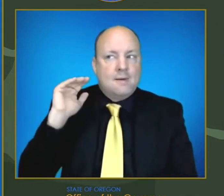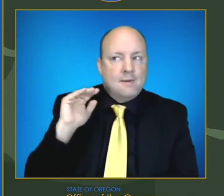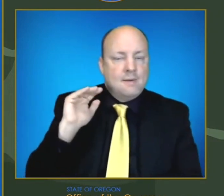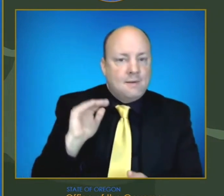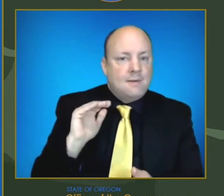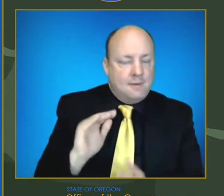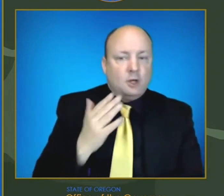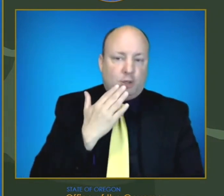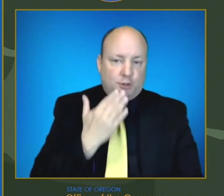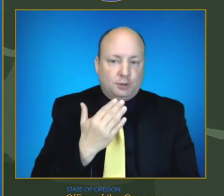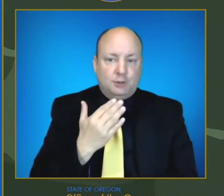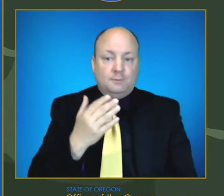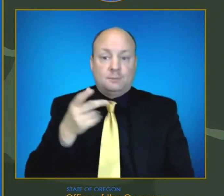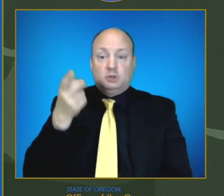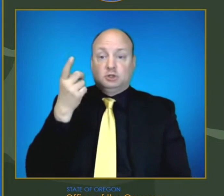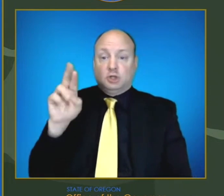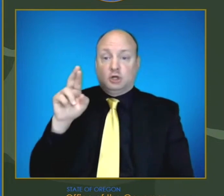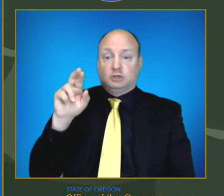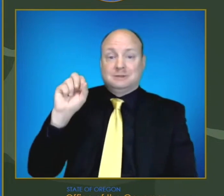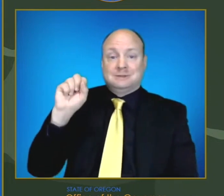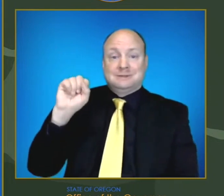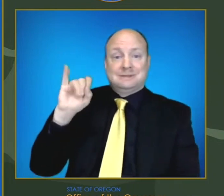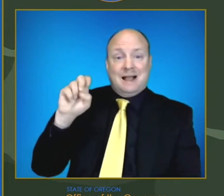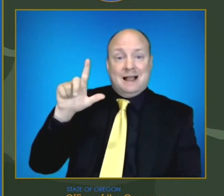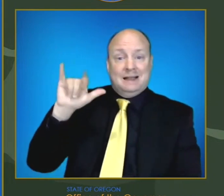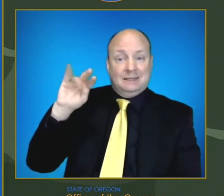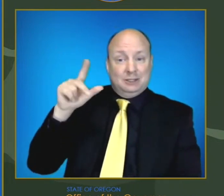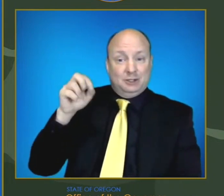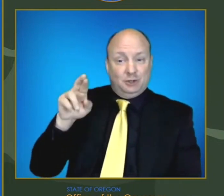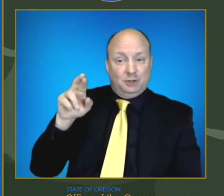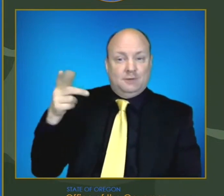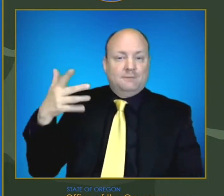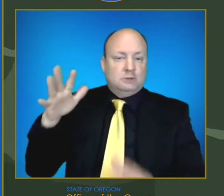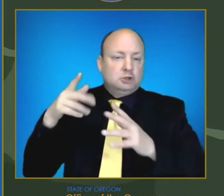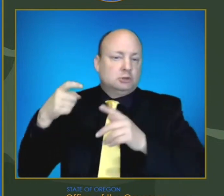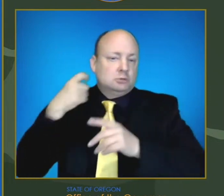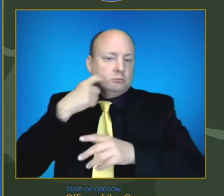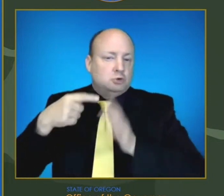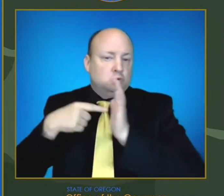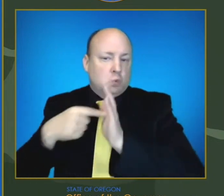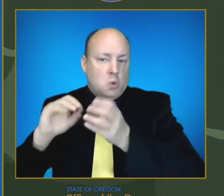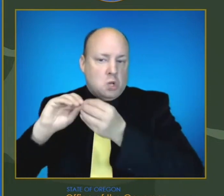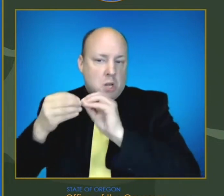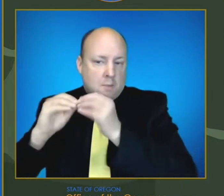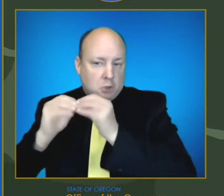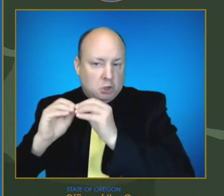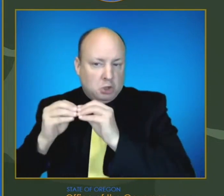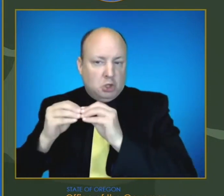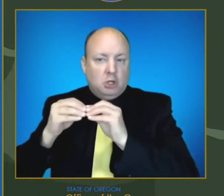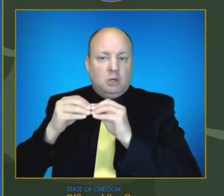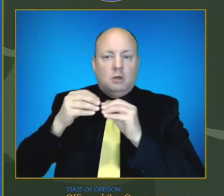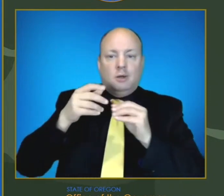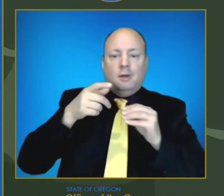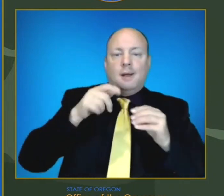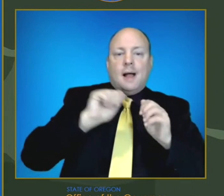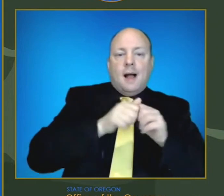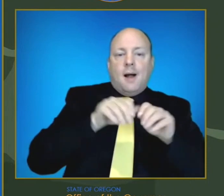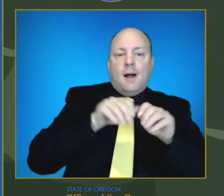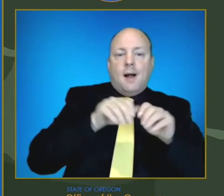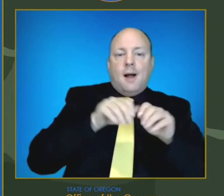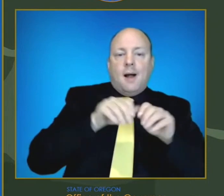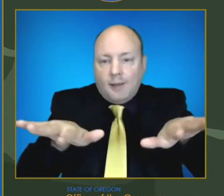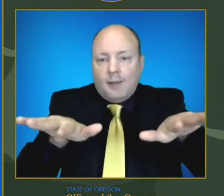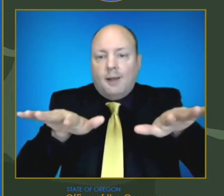week. That model estimated that transmission rates had fallen below the level the virus needs to spread at a self-sustaining